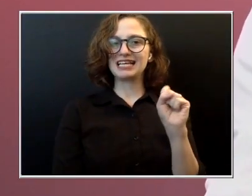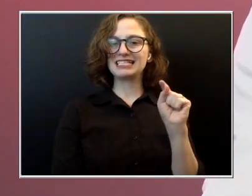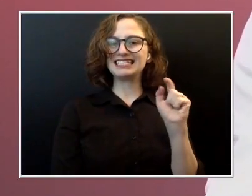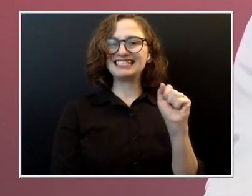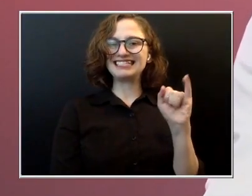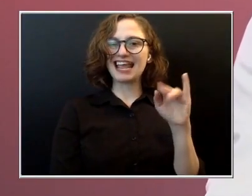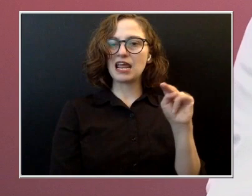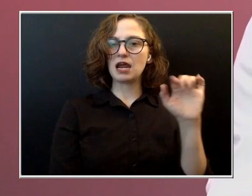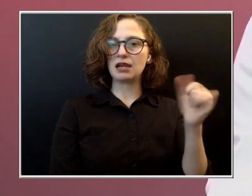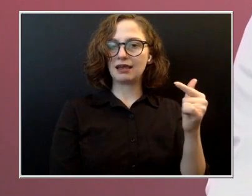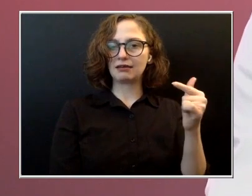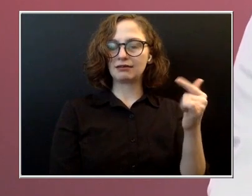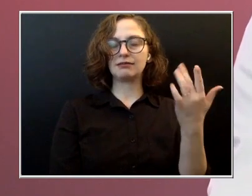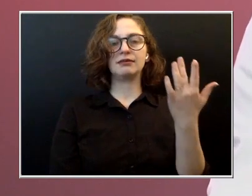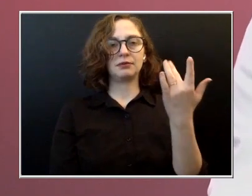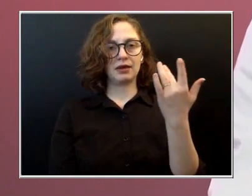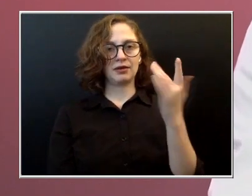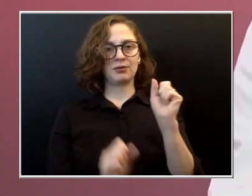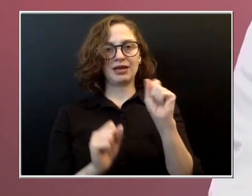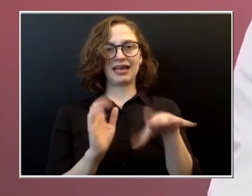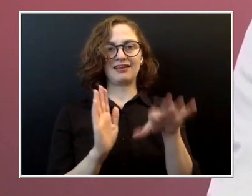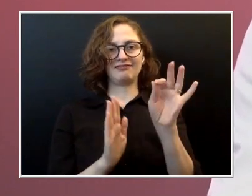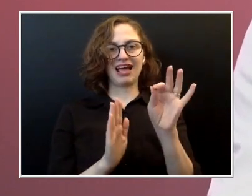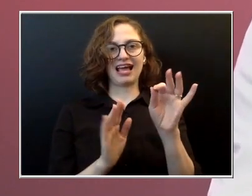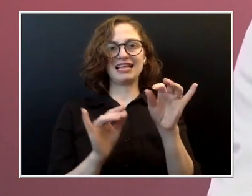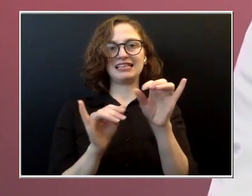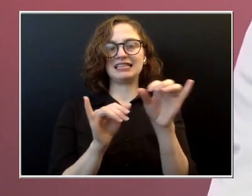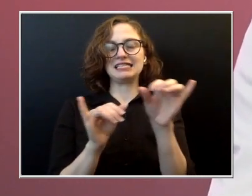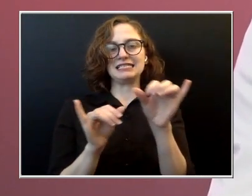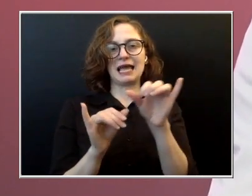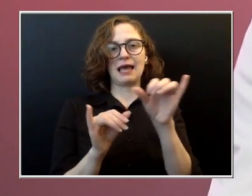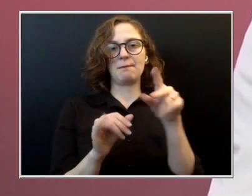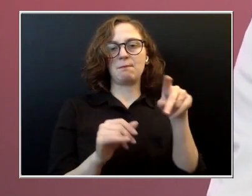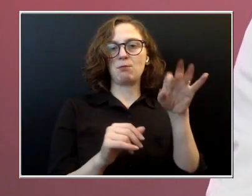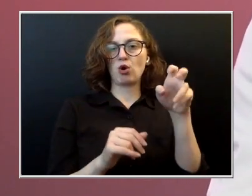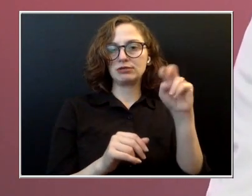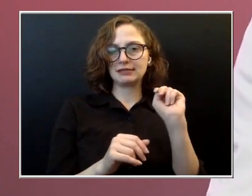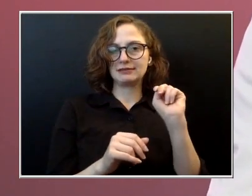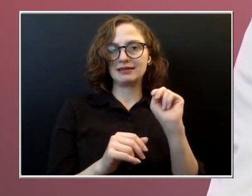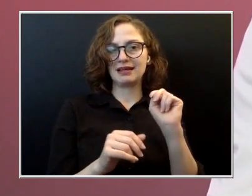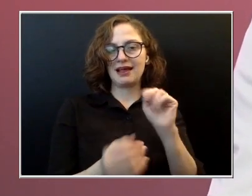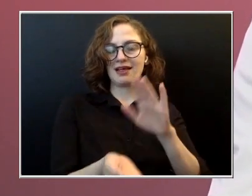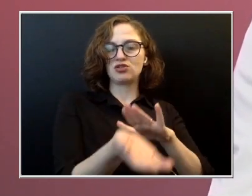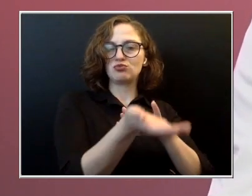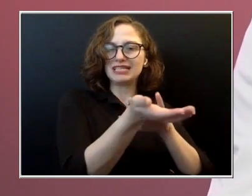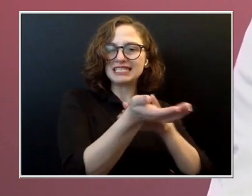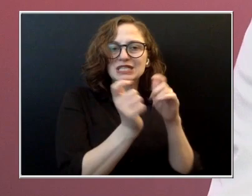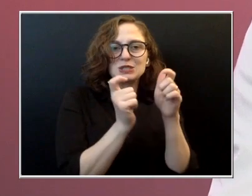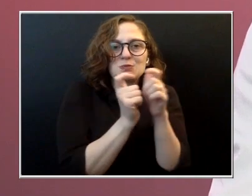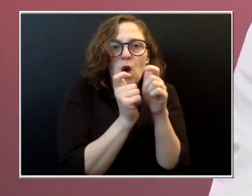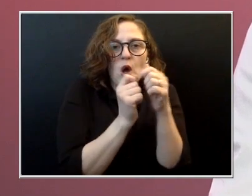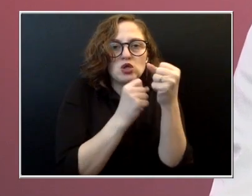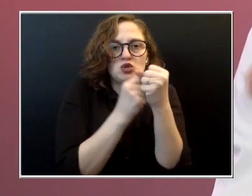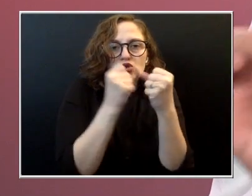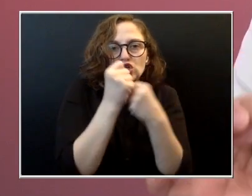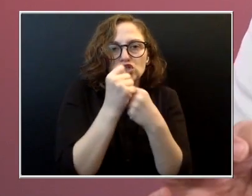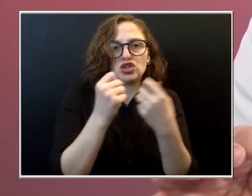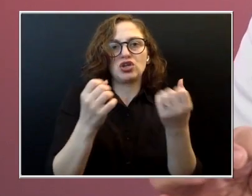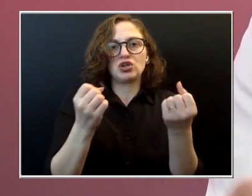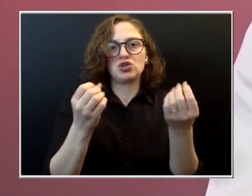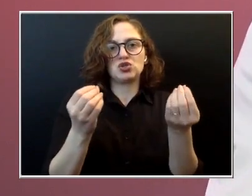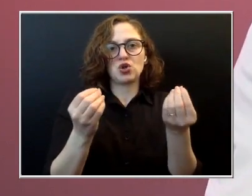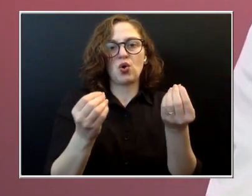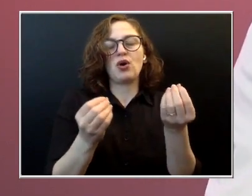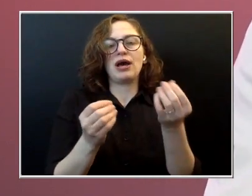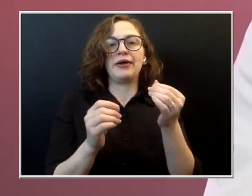wrist, but wrist is a very tight structure, and a small amount of protein building on the wrist will cause symptoms